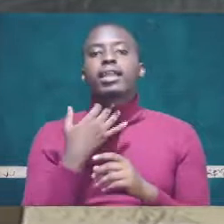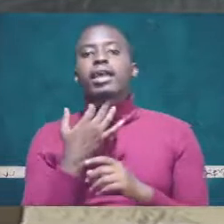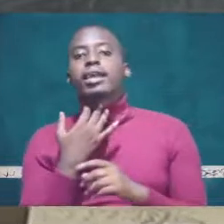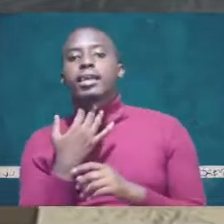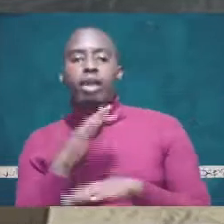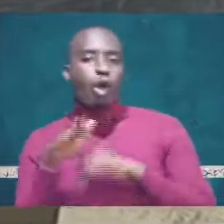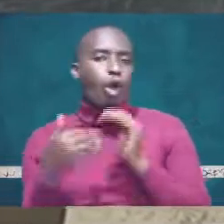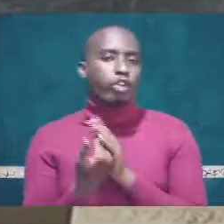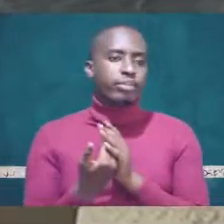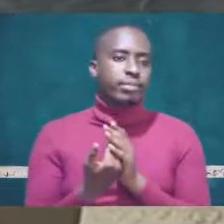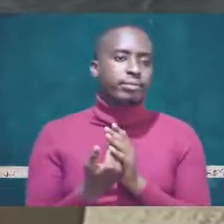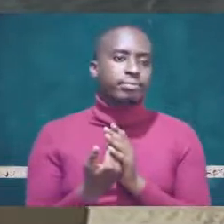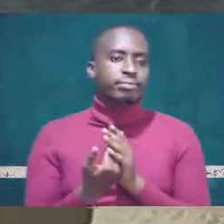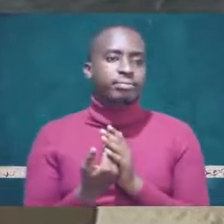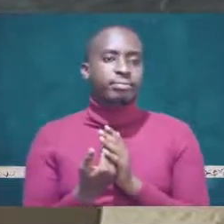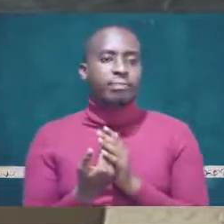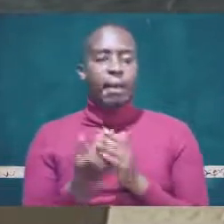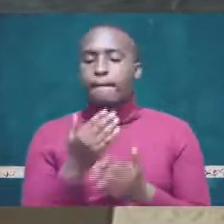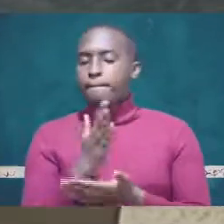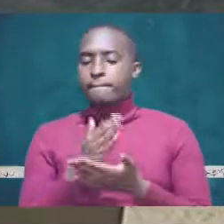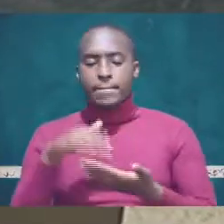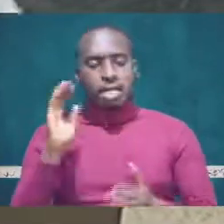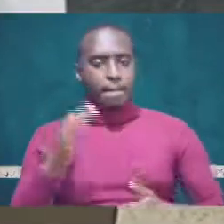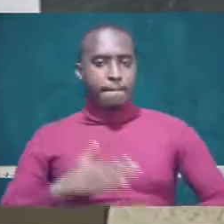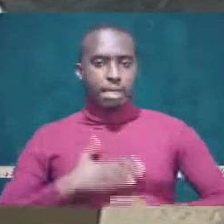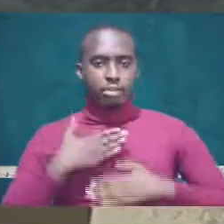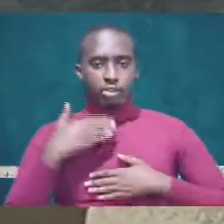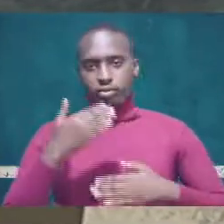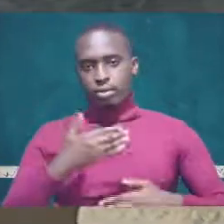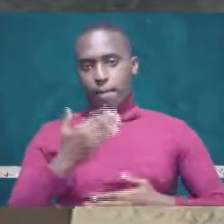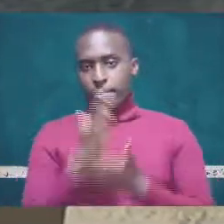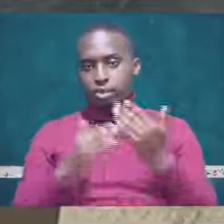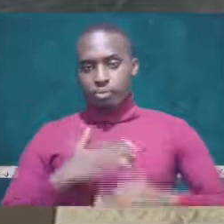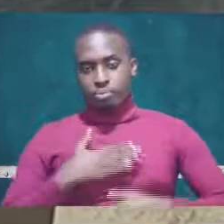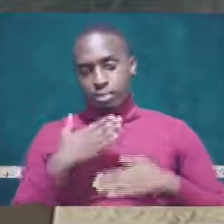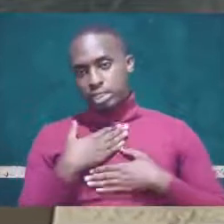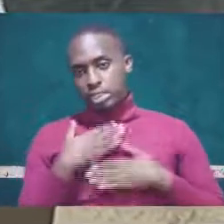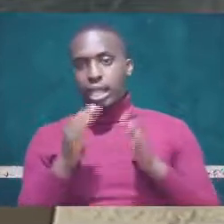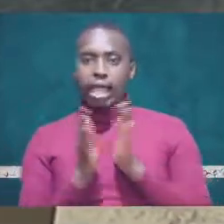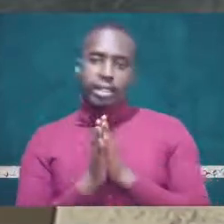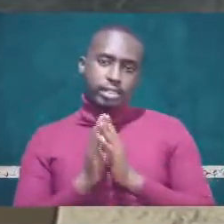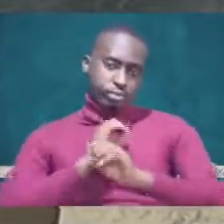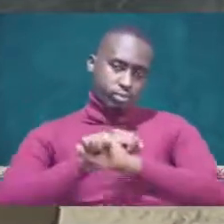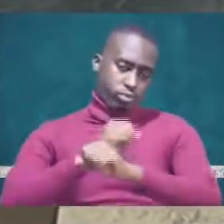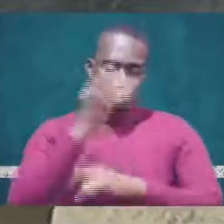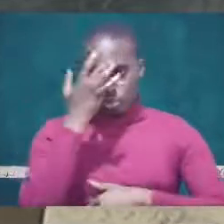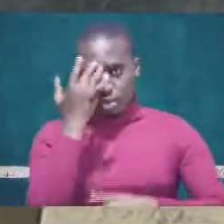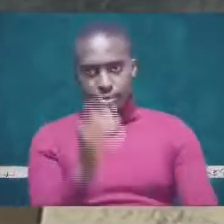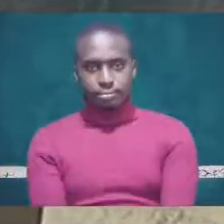throat, they are found in many parts of the body, and they are very important in protecting the body against the